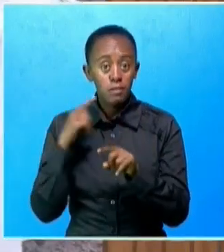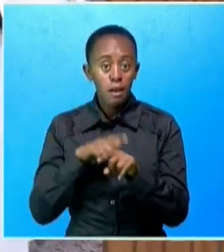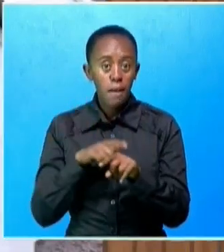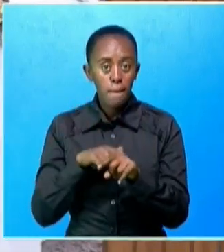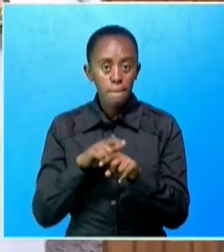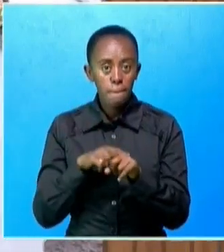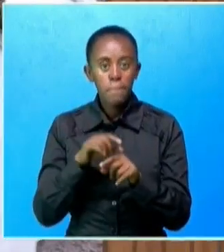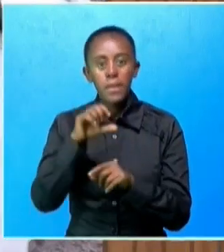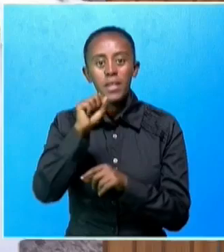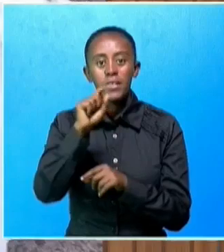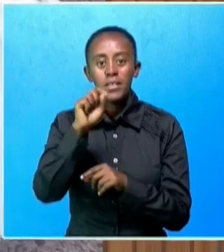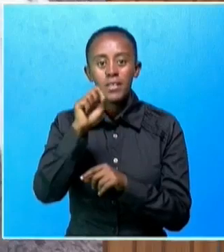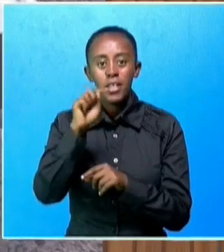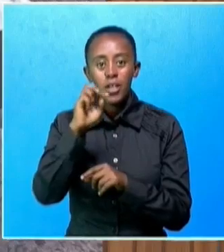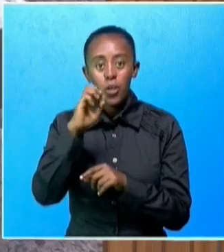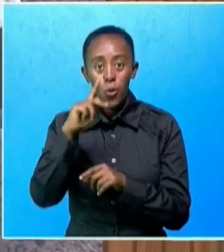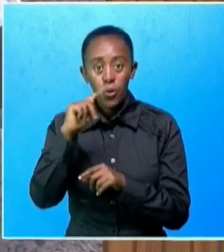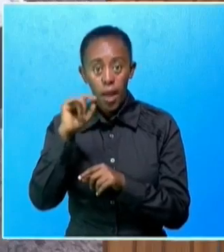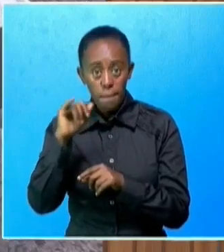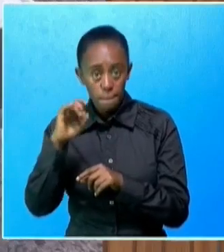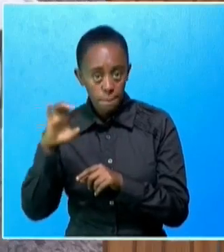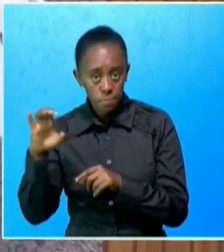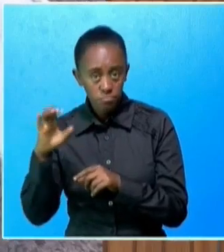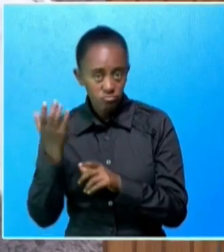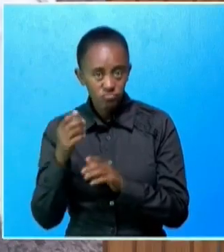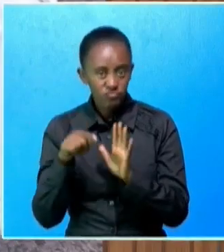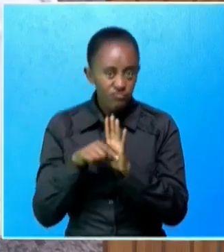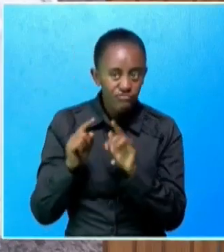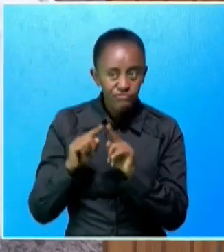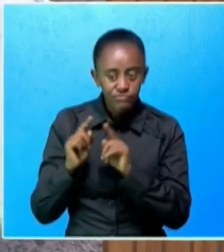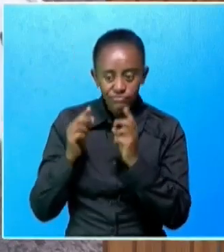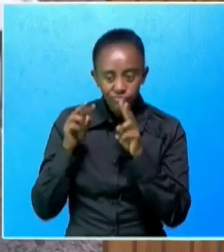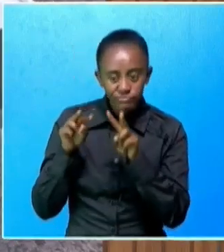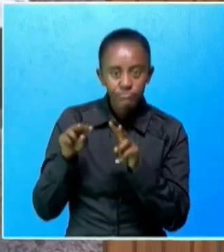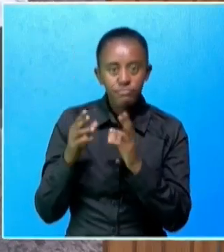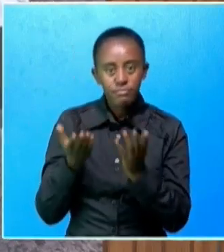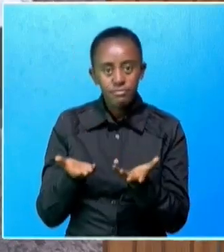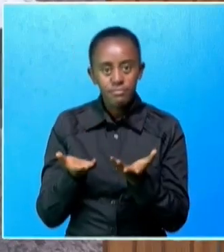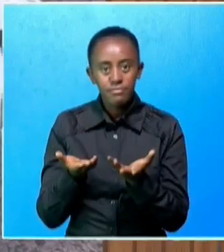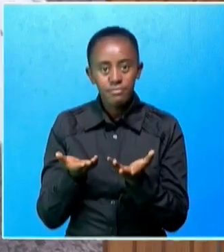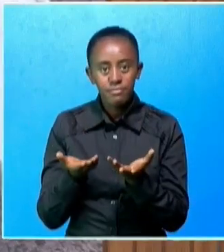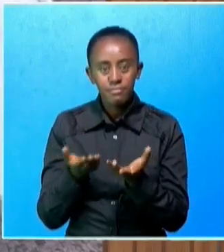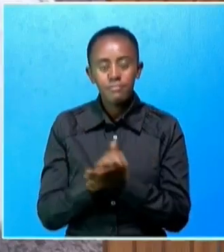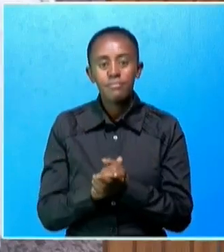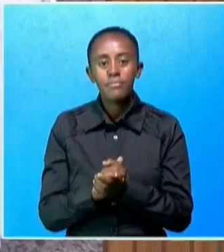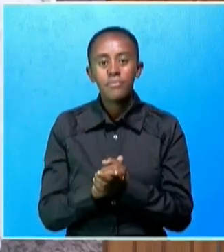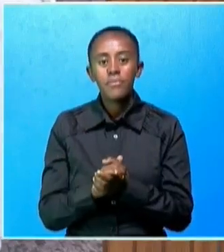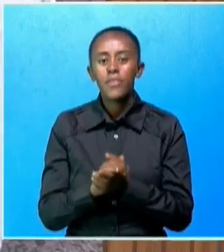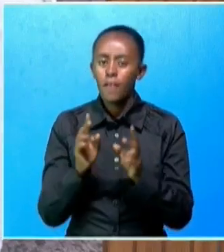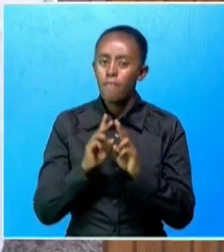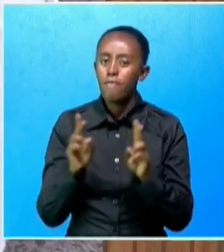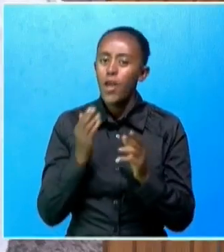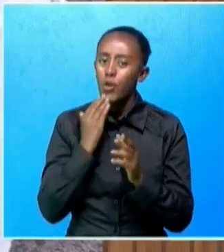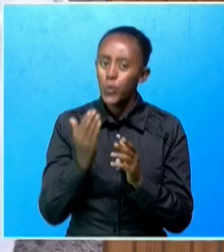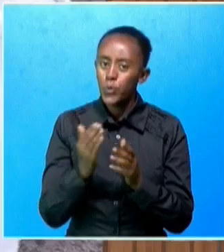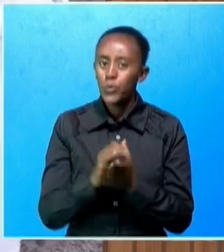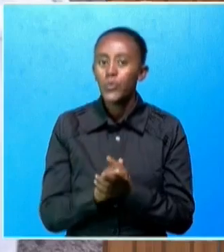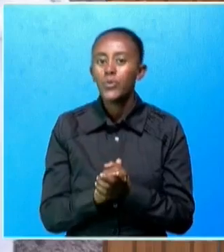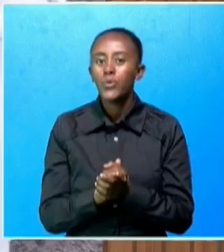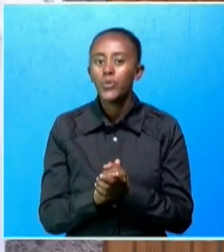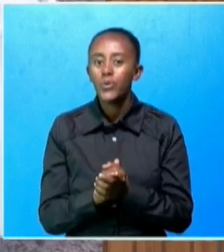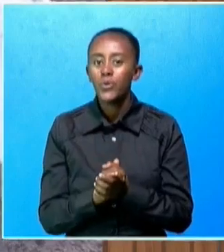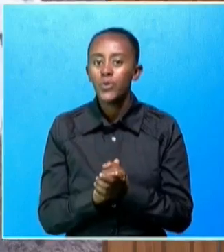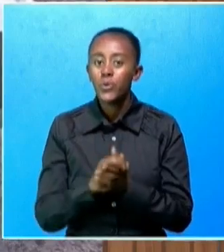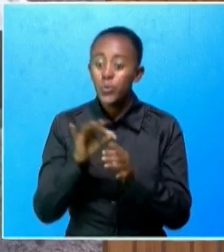as stereotype. You remember stereotype? Yeah, I think you are free from stereotype. Very good. Are you going to go